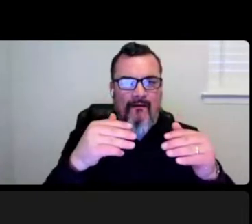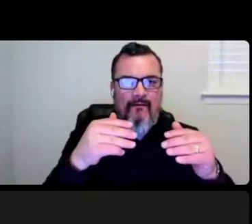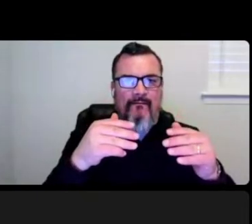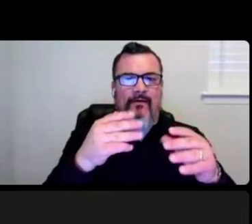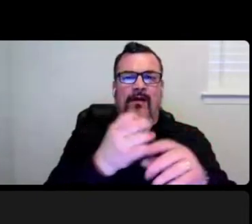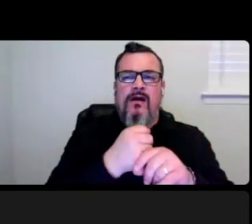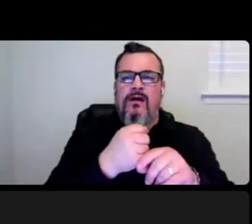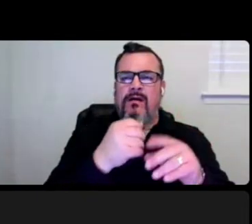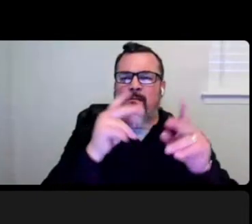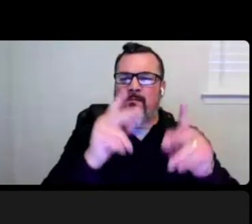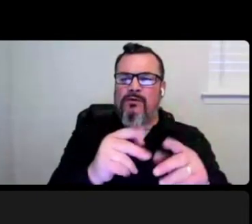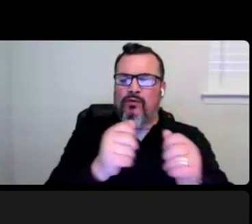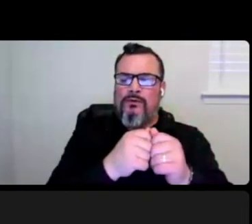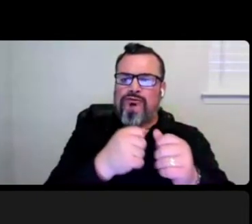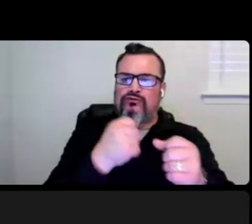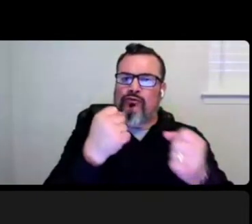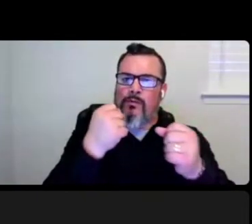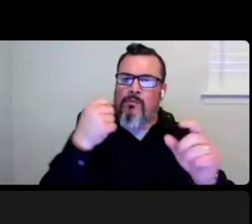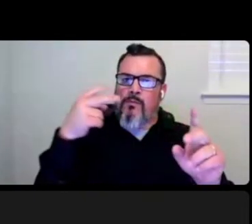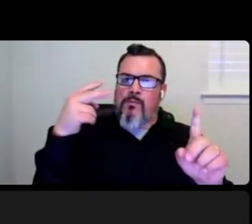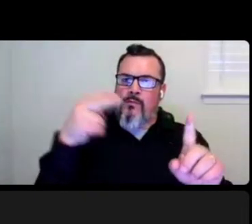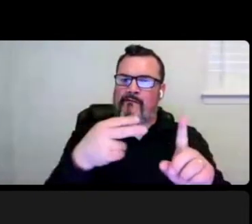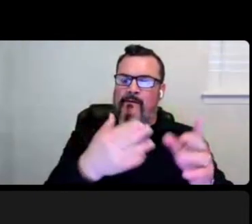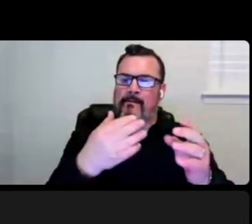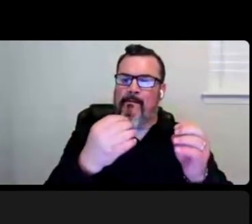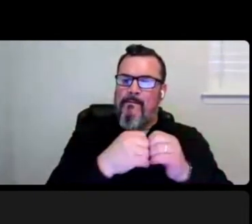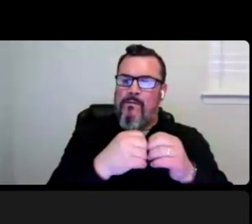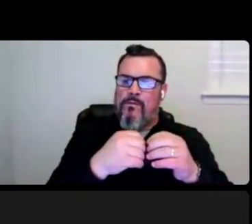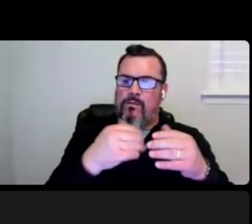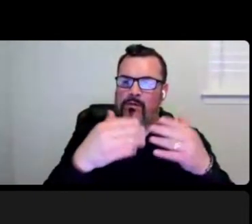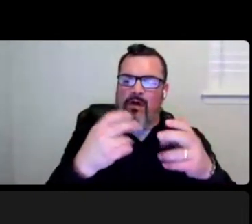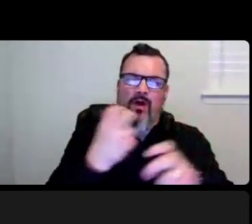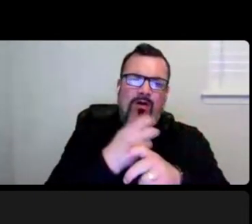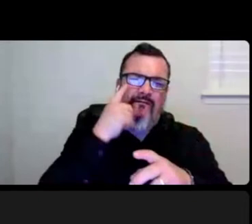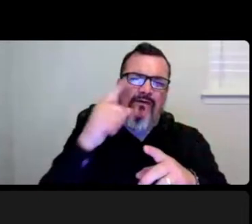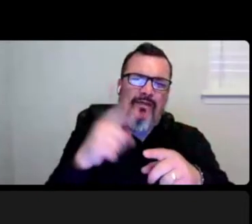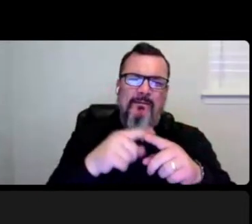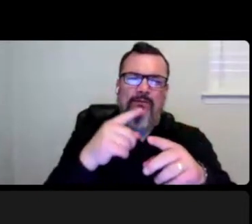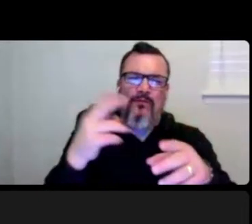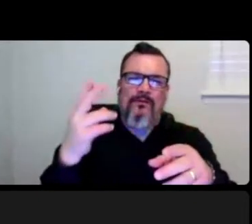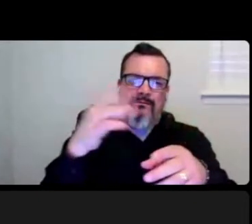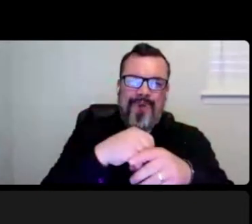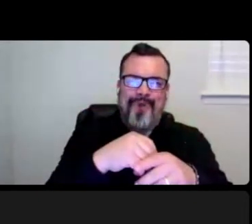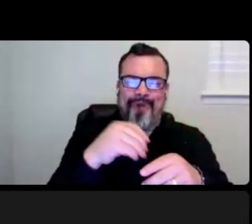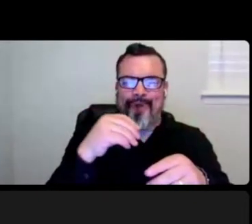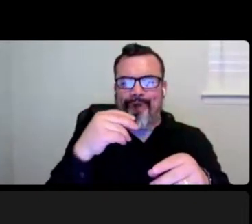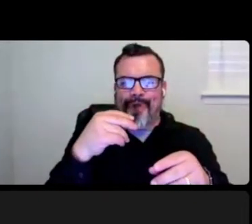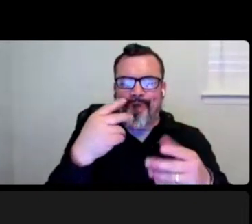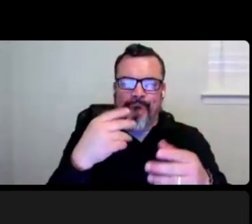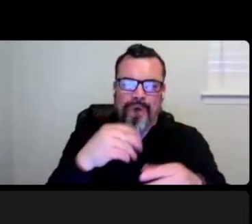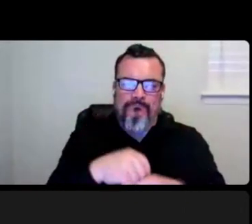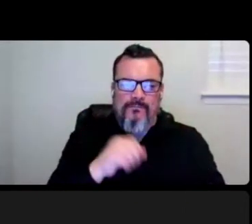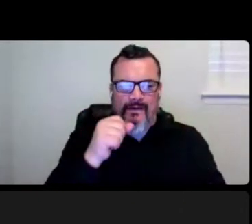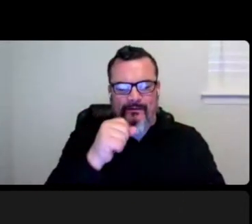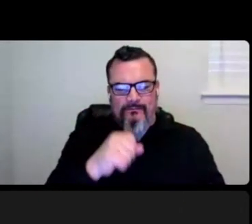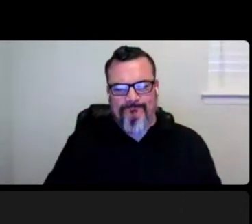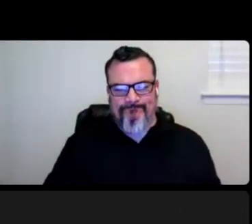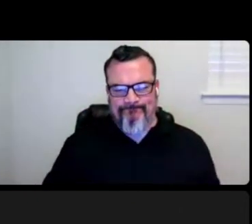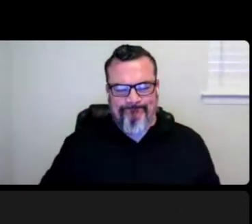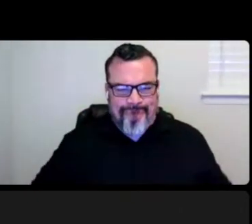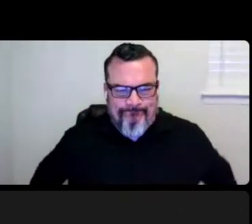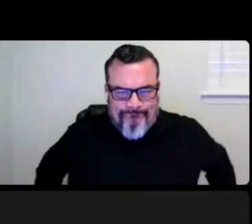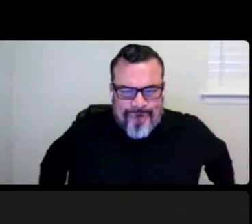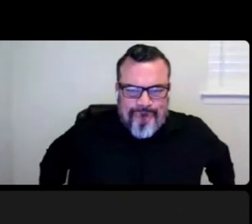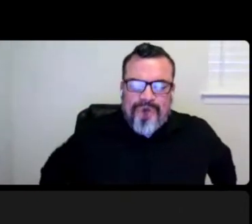you haven't got a person with a strong point of view that may not be healthy or productive. It's harder for them to get in. Yep. Yep. Oh, I